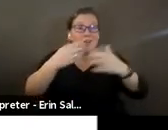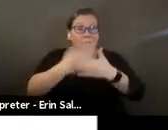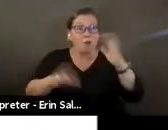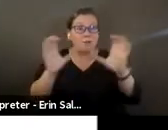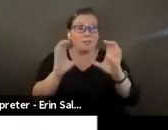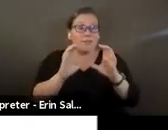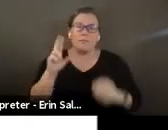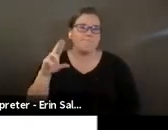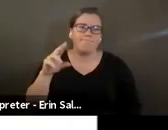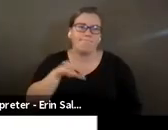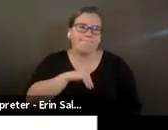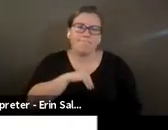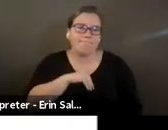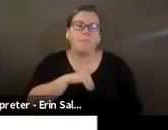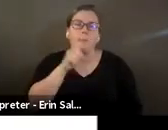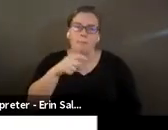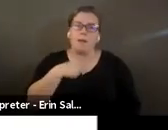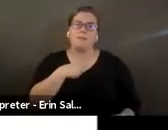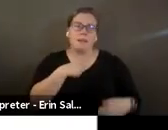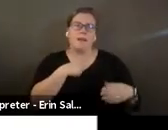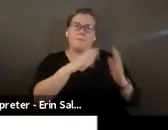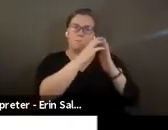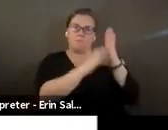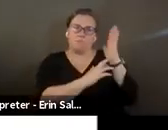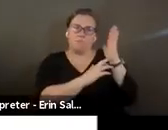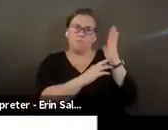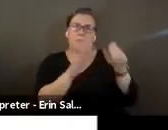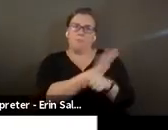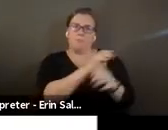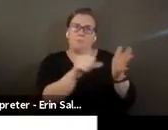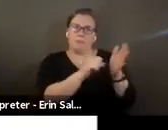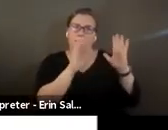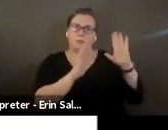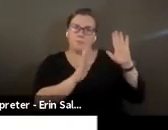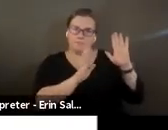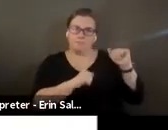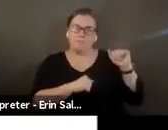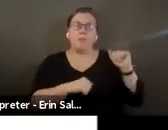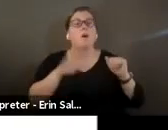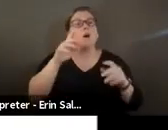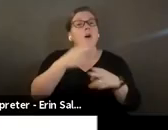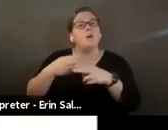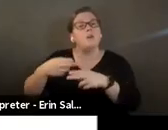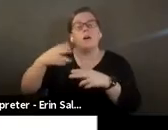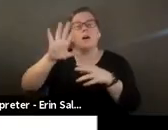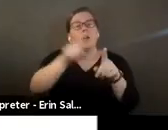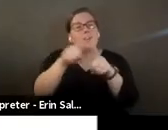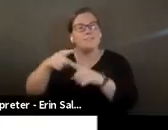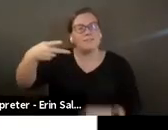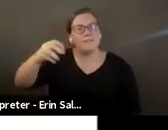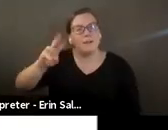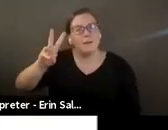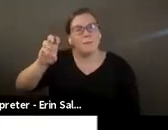form birth certificate. We can also accept power of attorneys. We can